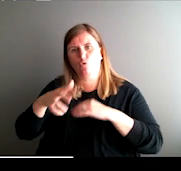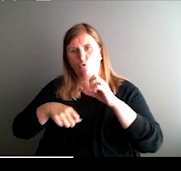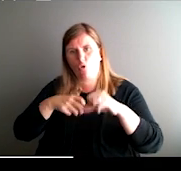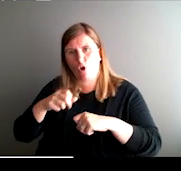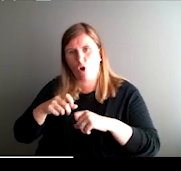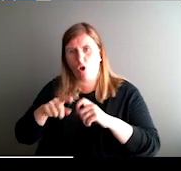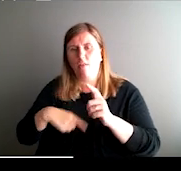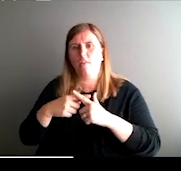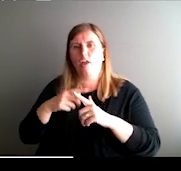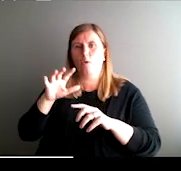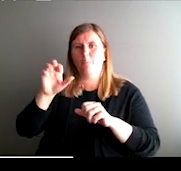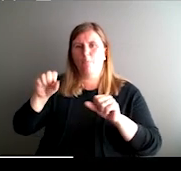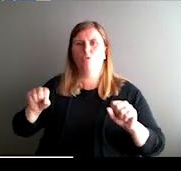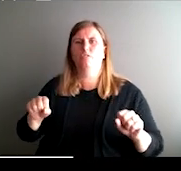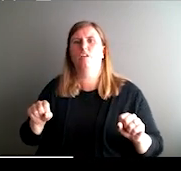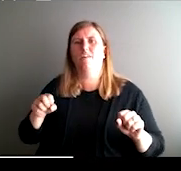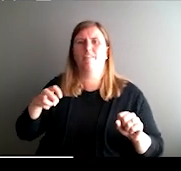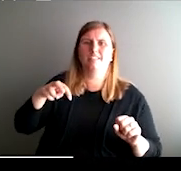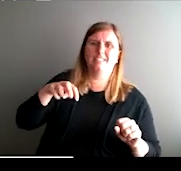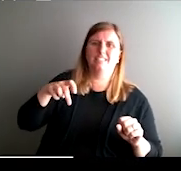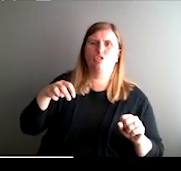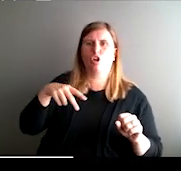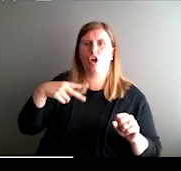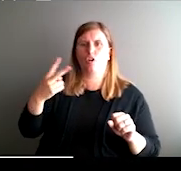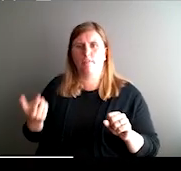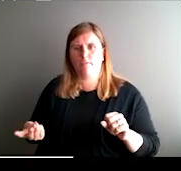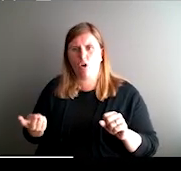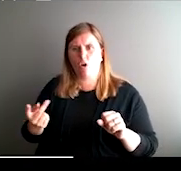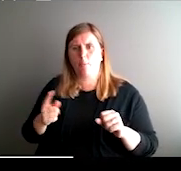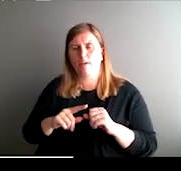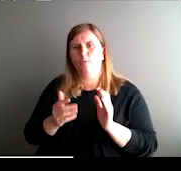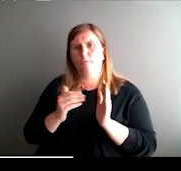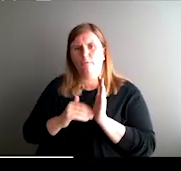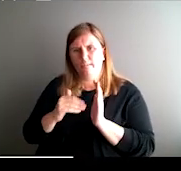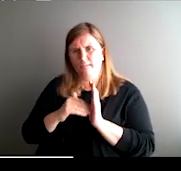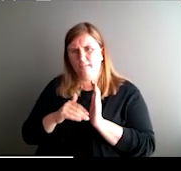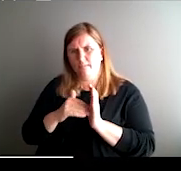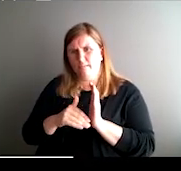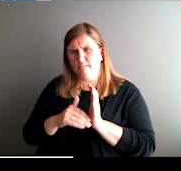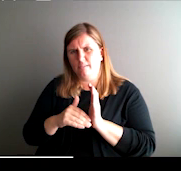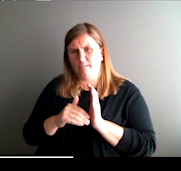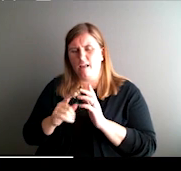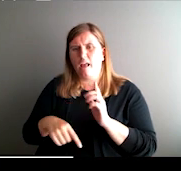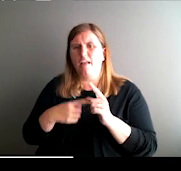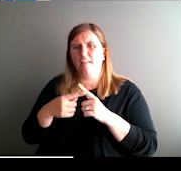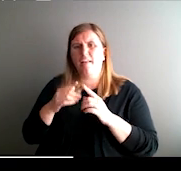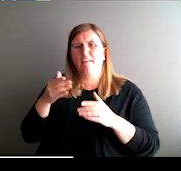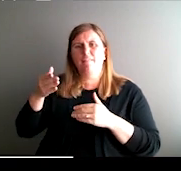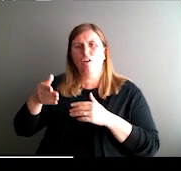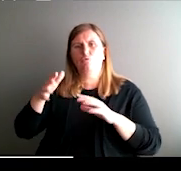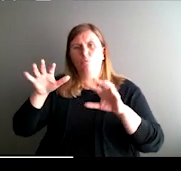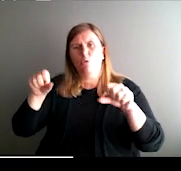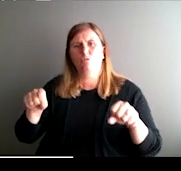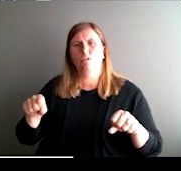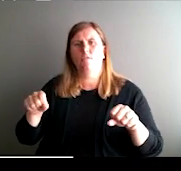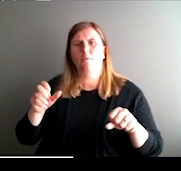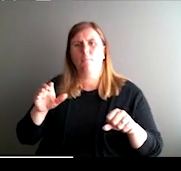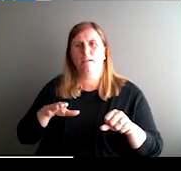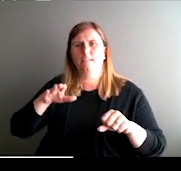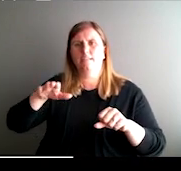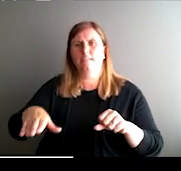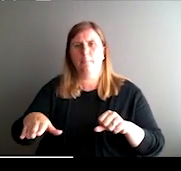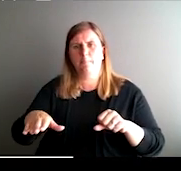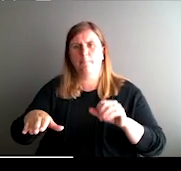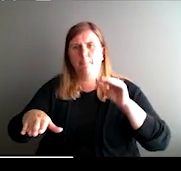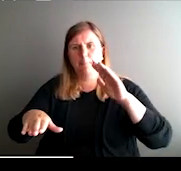pull yourself up and sort of teeter-totter and fall down, but you keep doing that. And then eventually you pull yourself up and you might take a step.